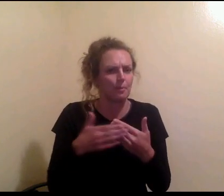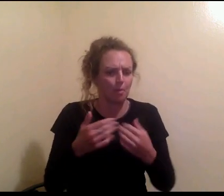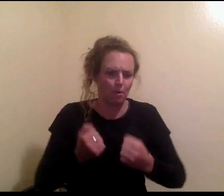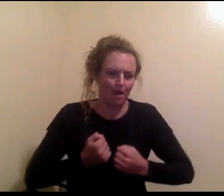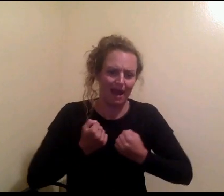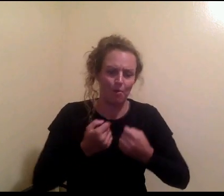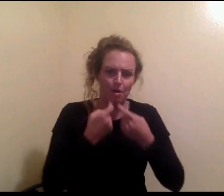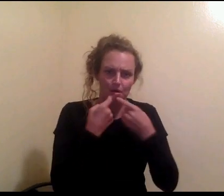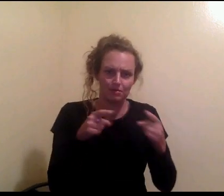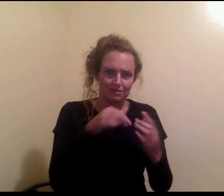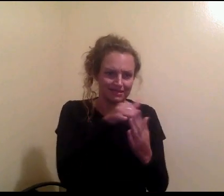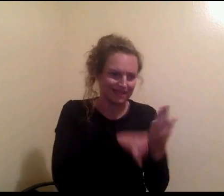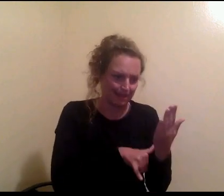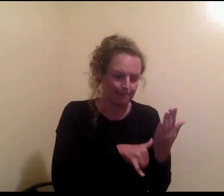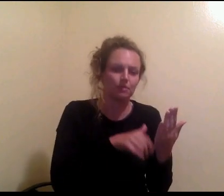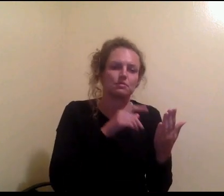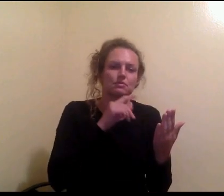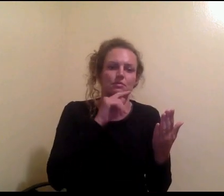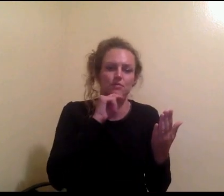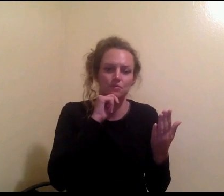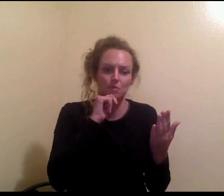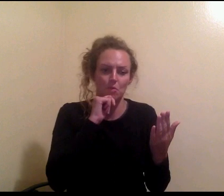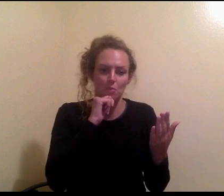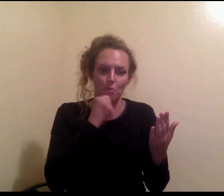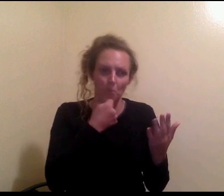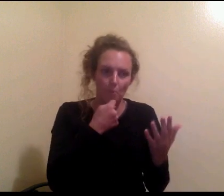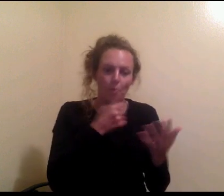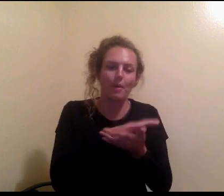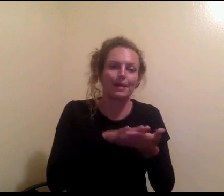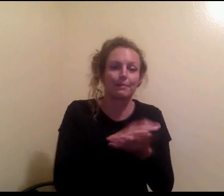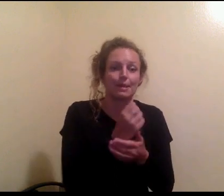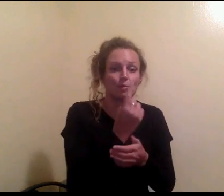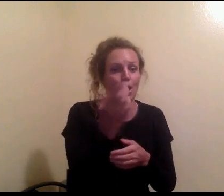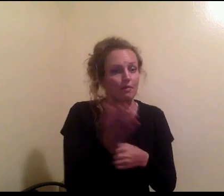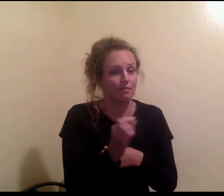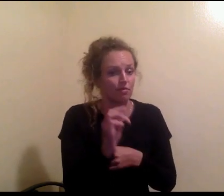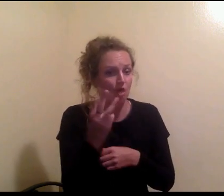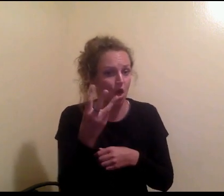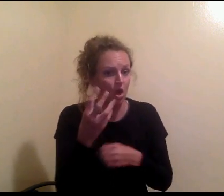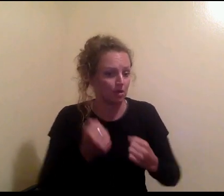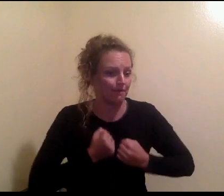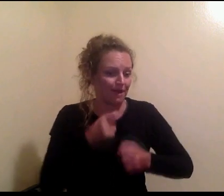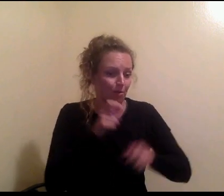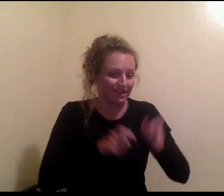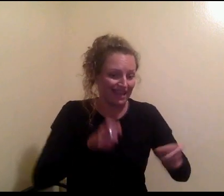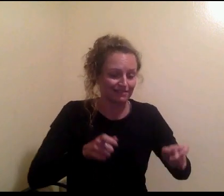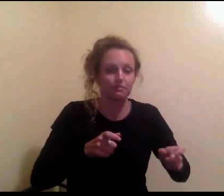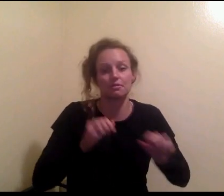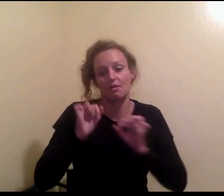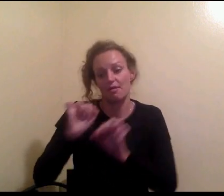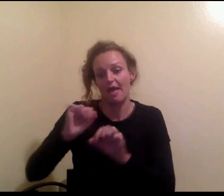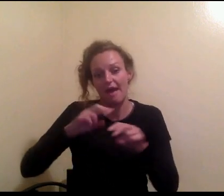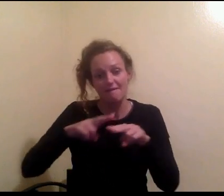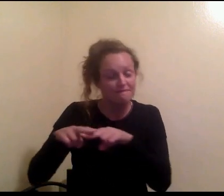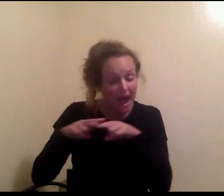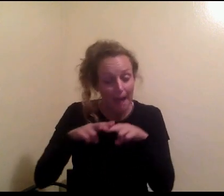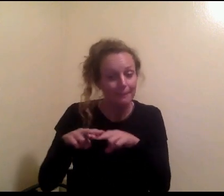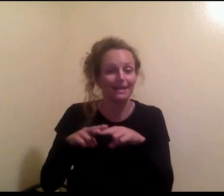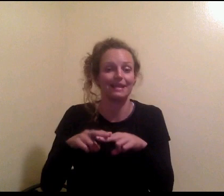It might be me. Okay. So thank you very much for being here today. I think